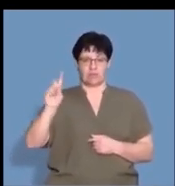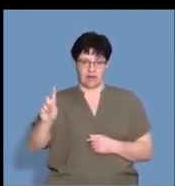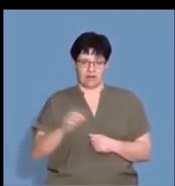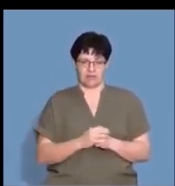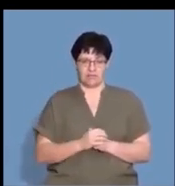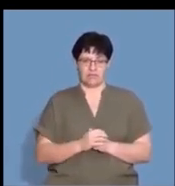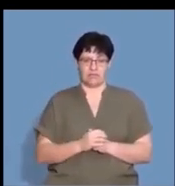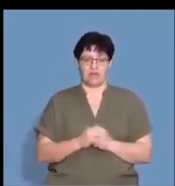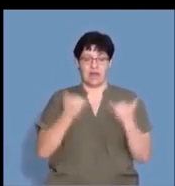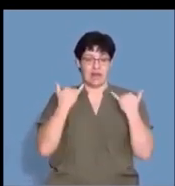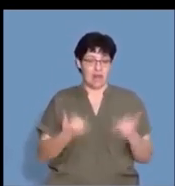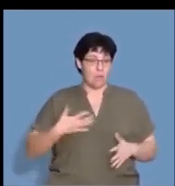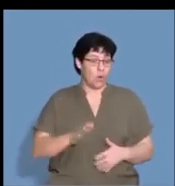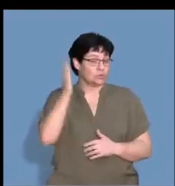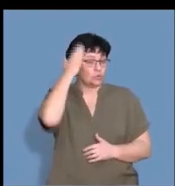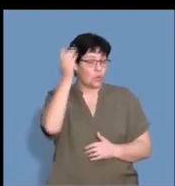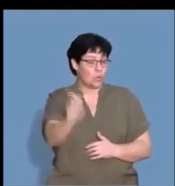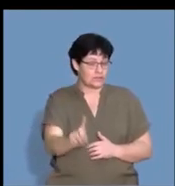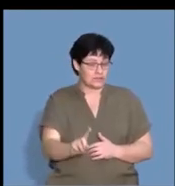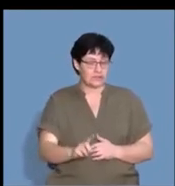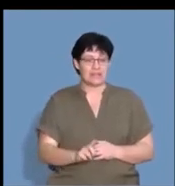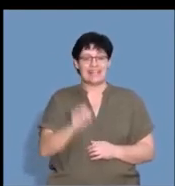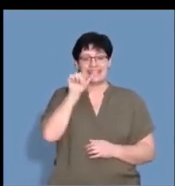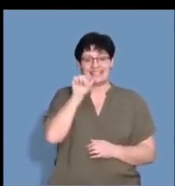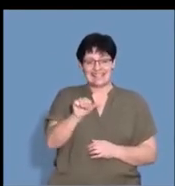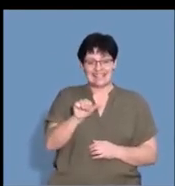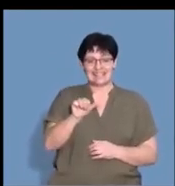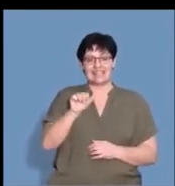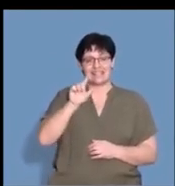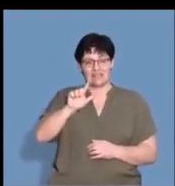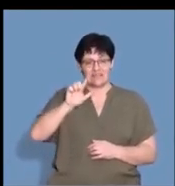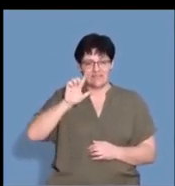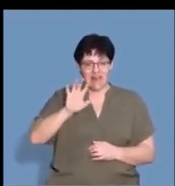434,61. Now I want to know what is